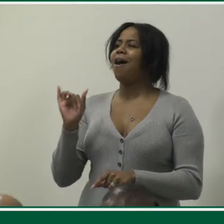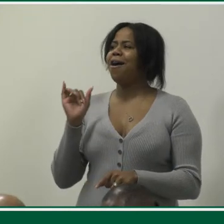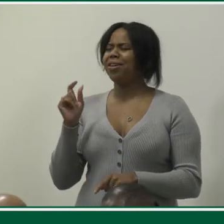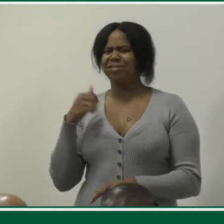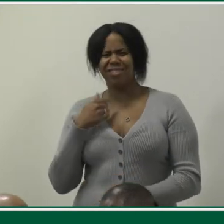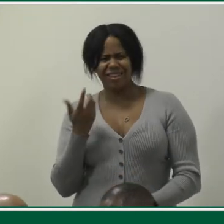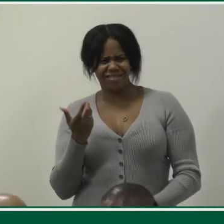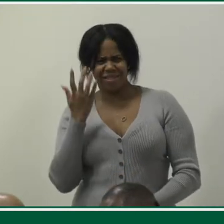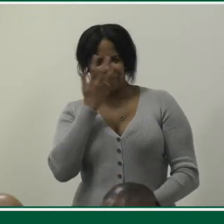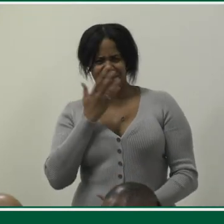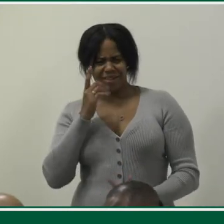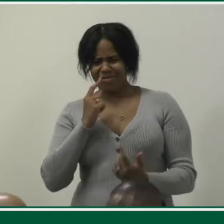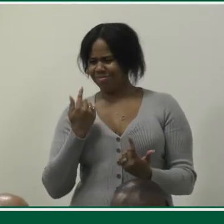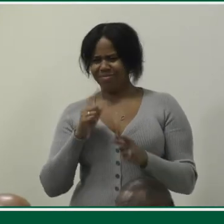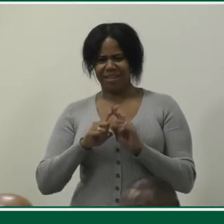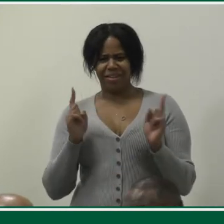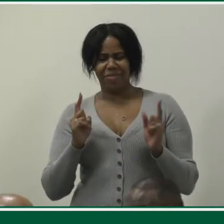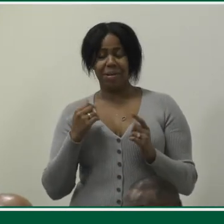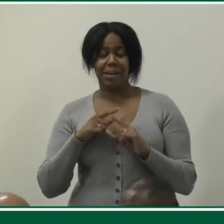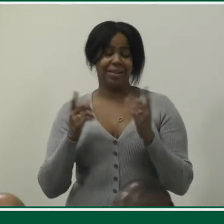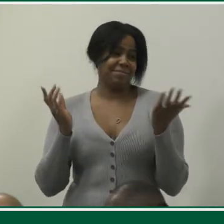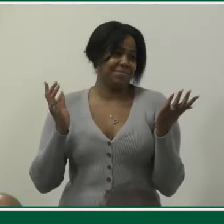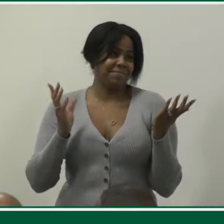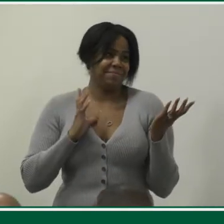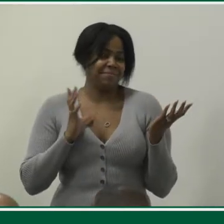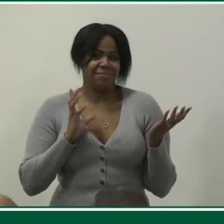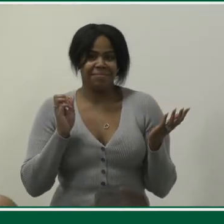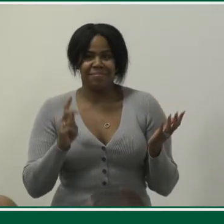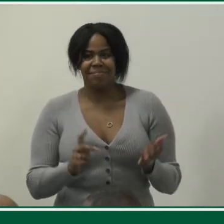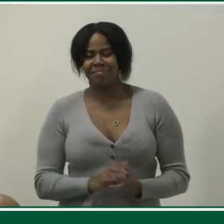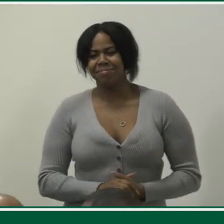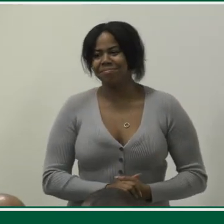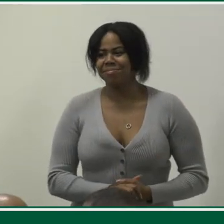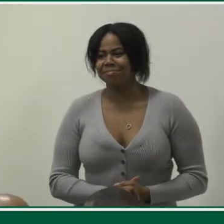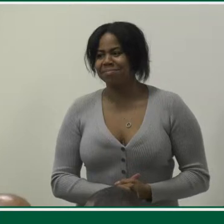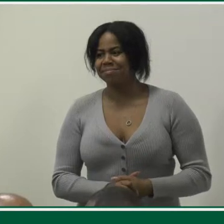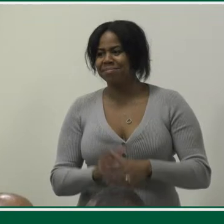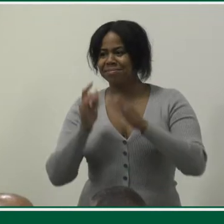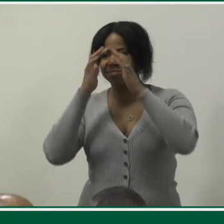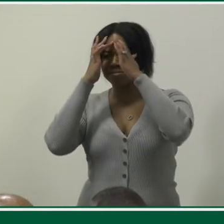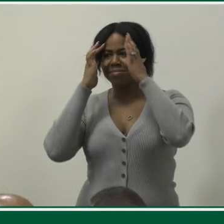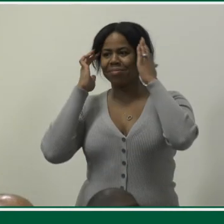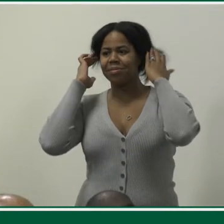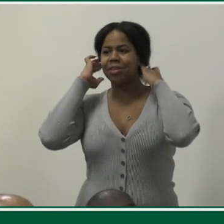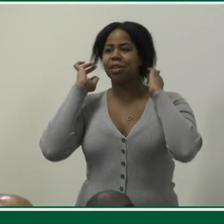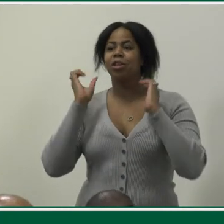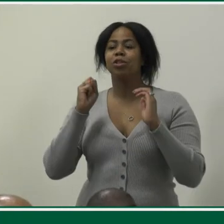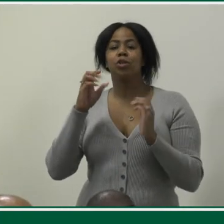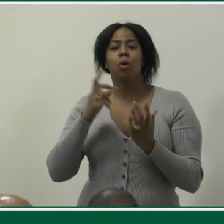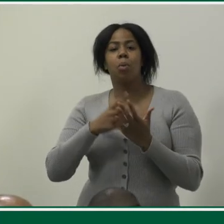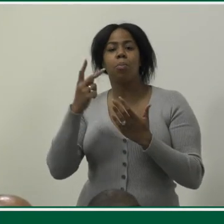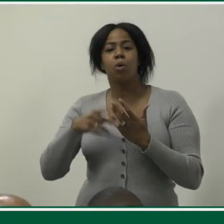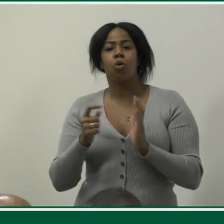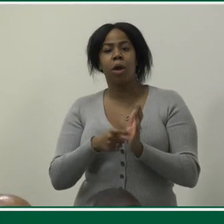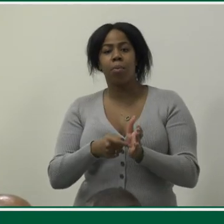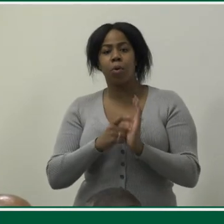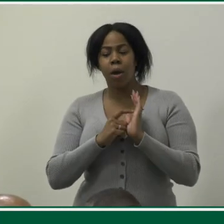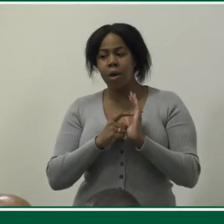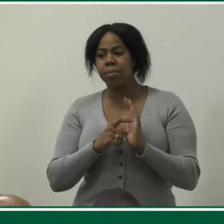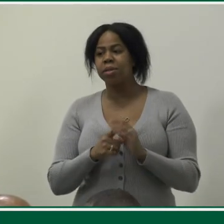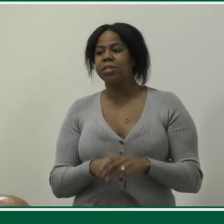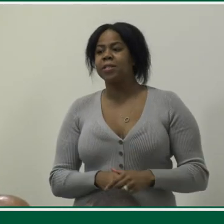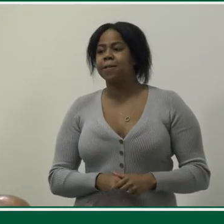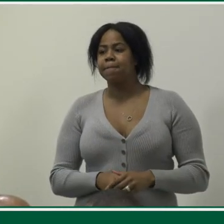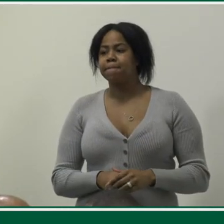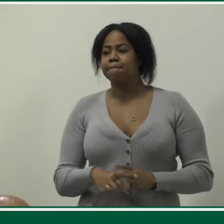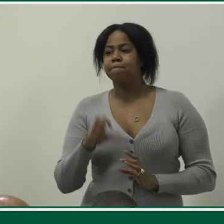It's like, really? Okay. All right. So program requirements. All right. So